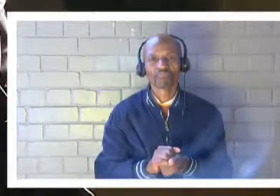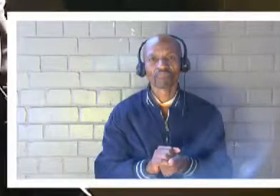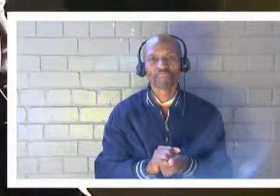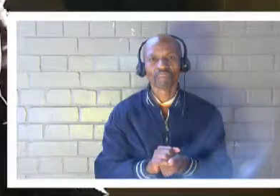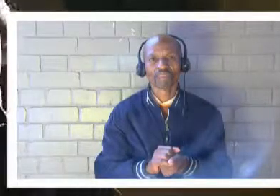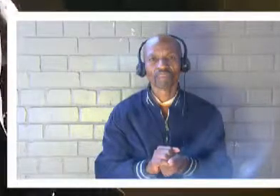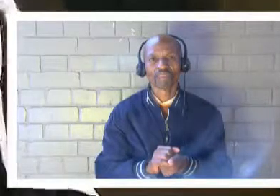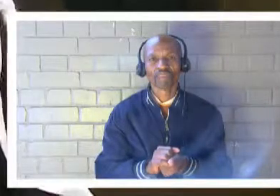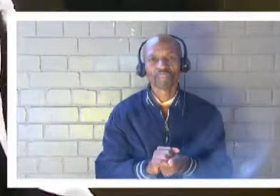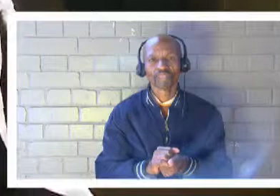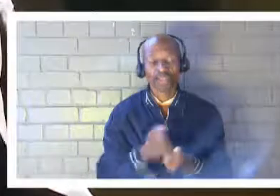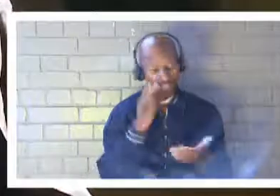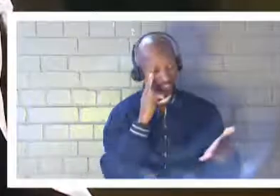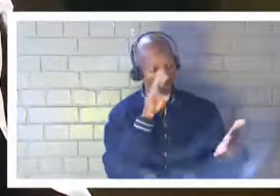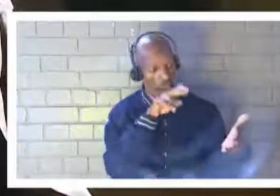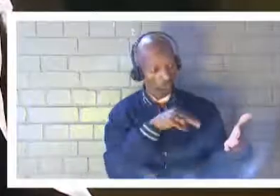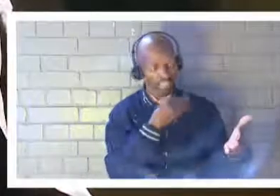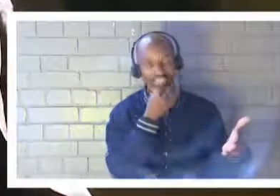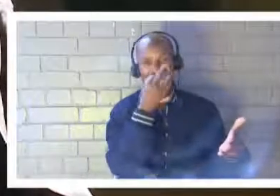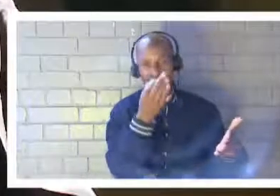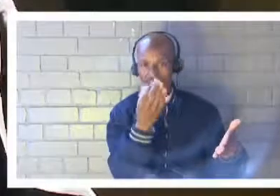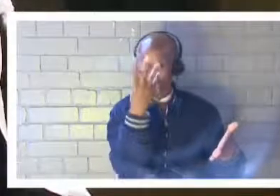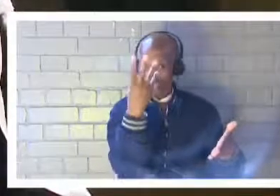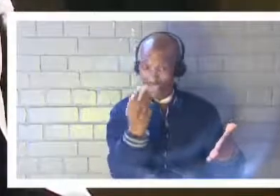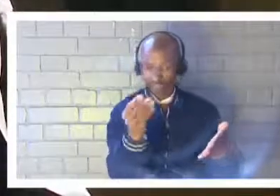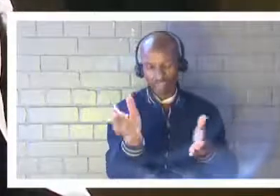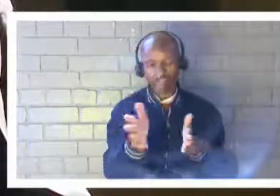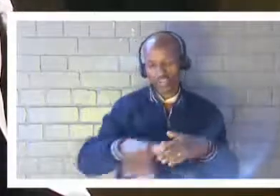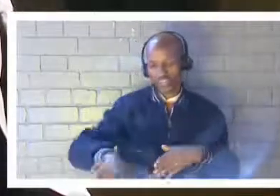Let's turn it around and say we do have